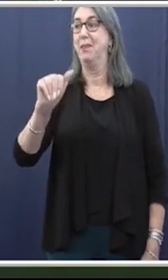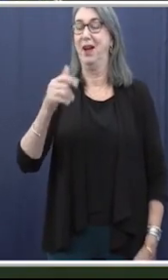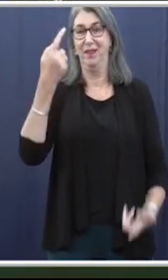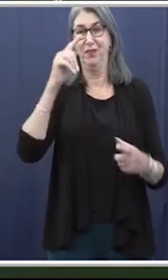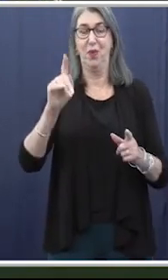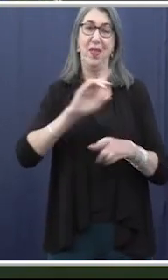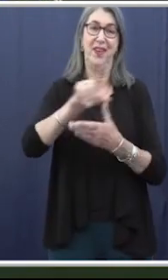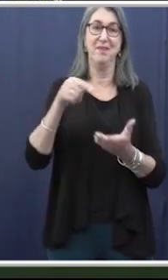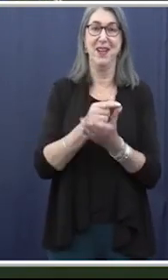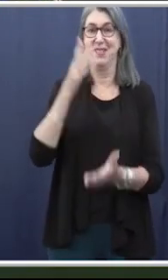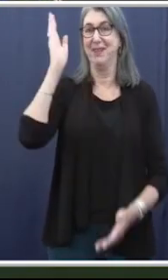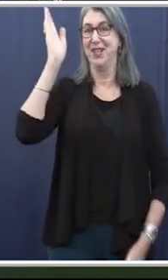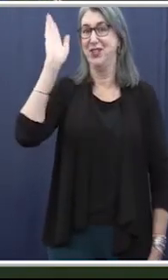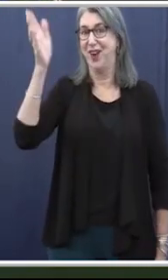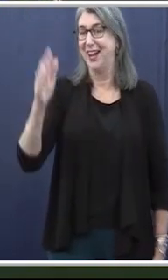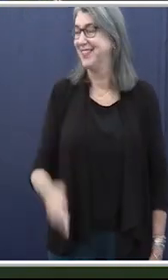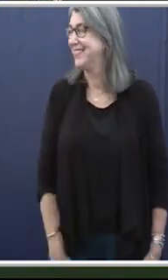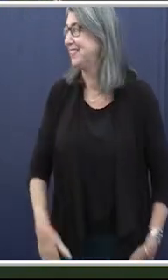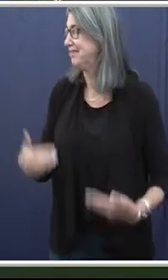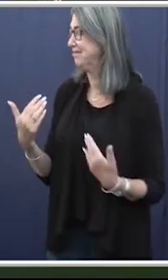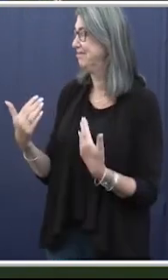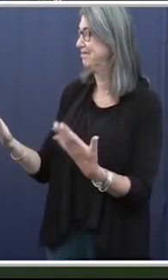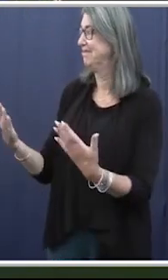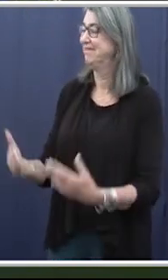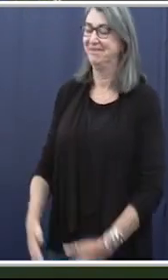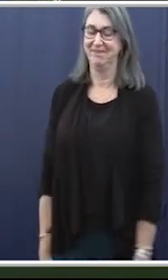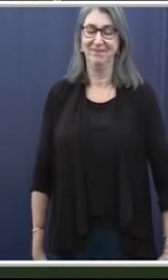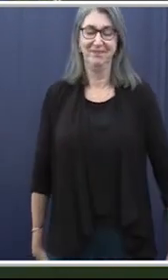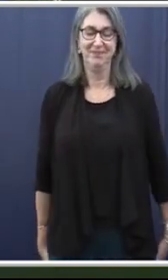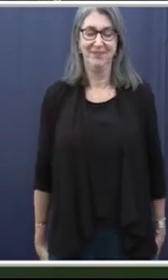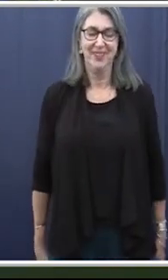the commencement address. Dr. Beba.